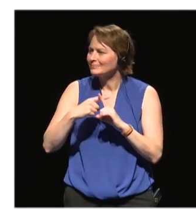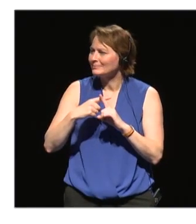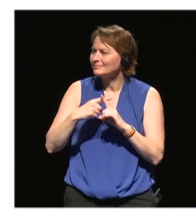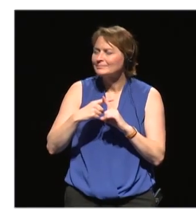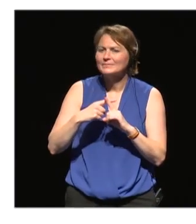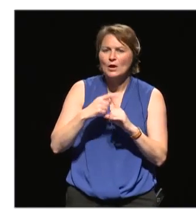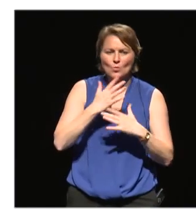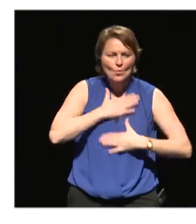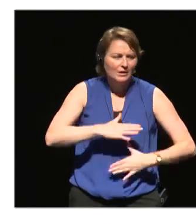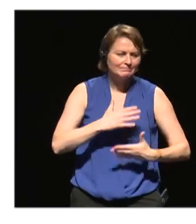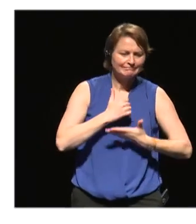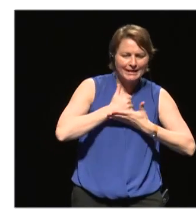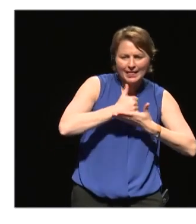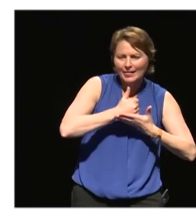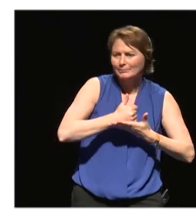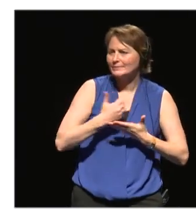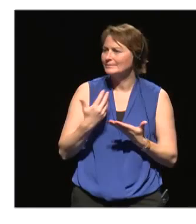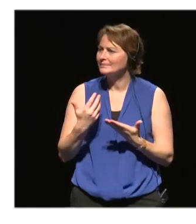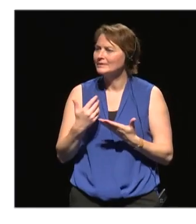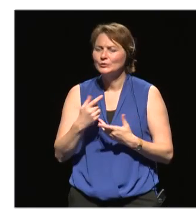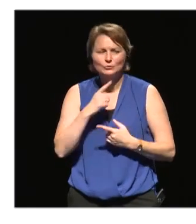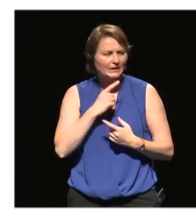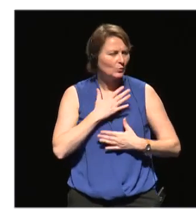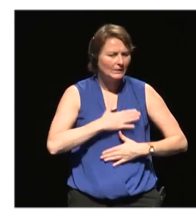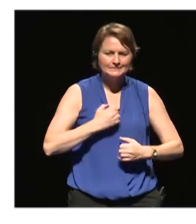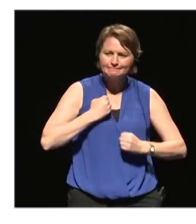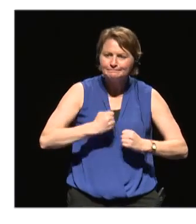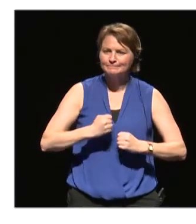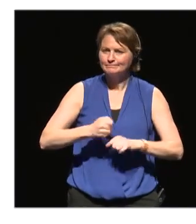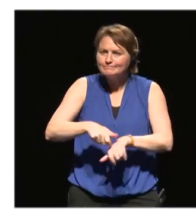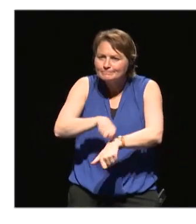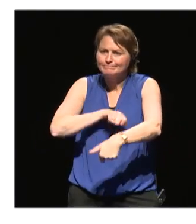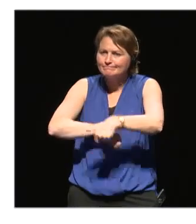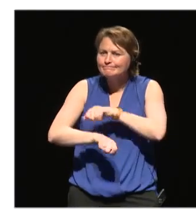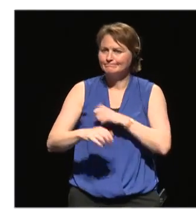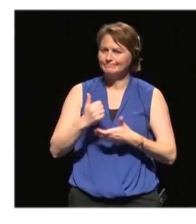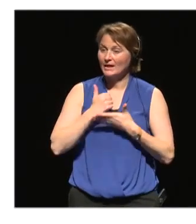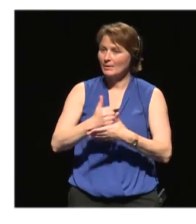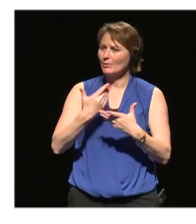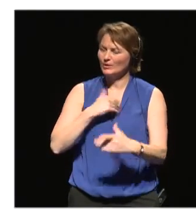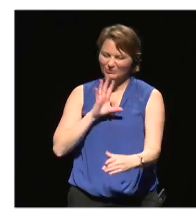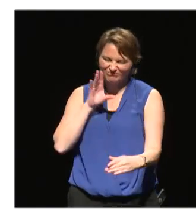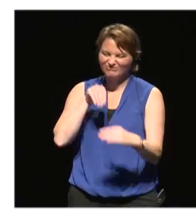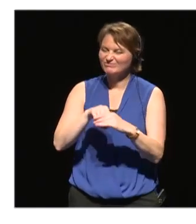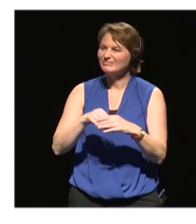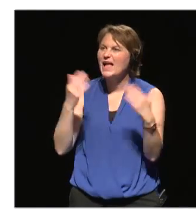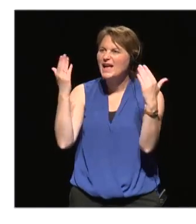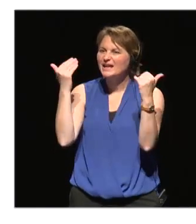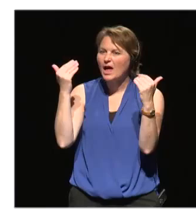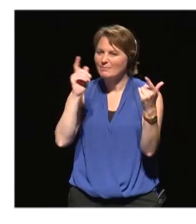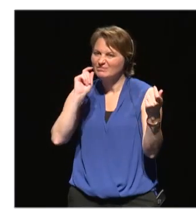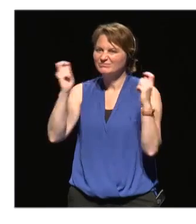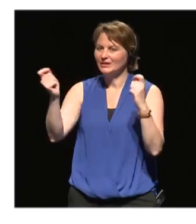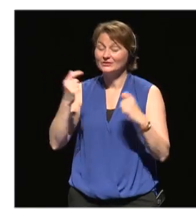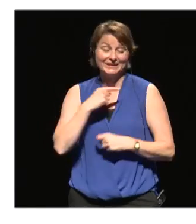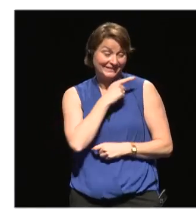yes. It's a willingness to help and to participate in this climate effort. She